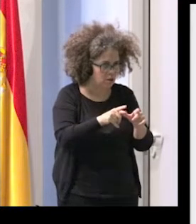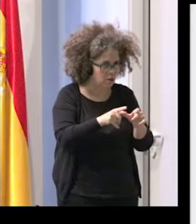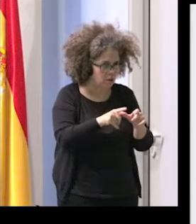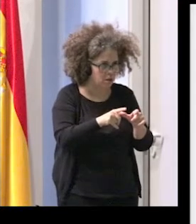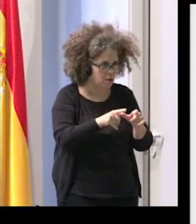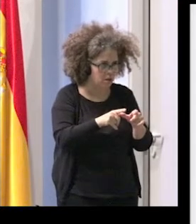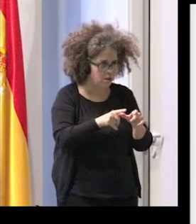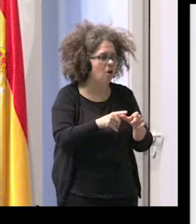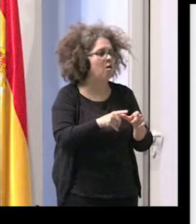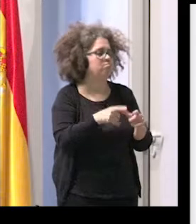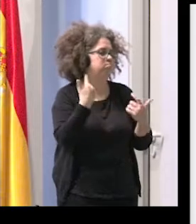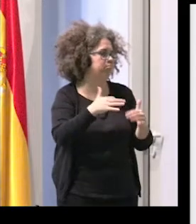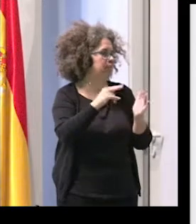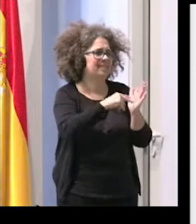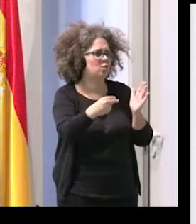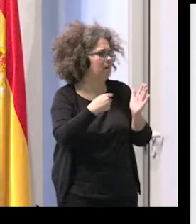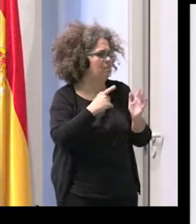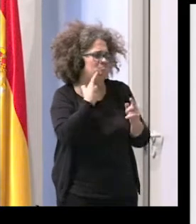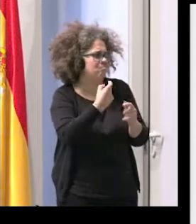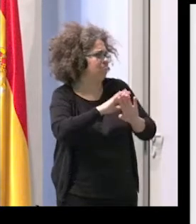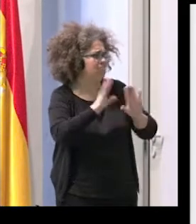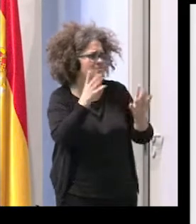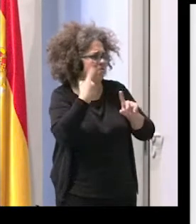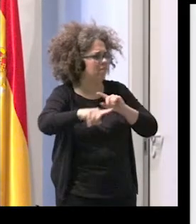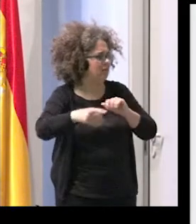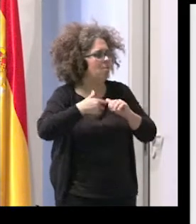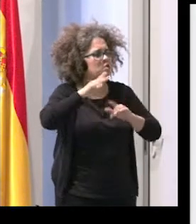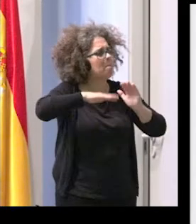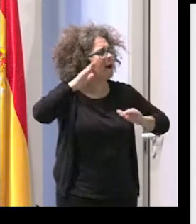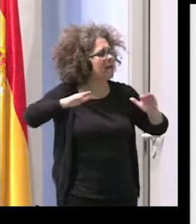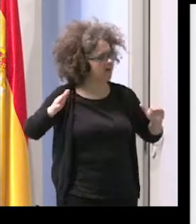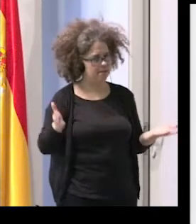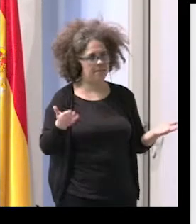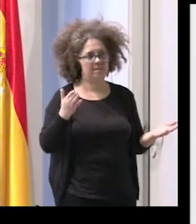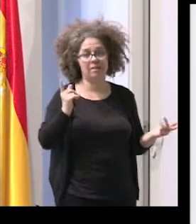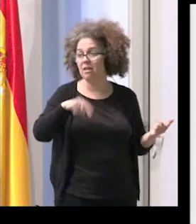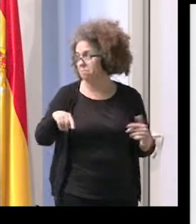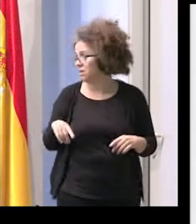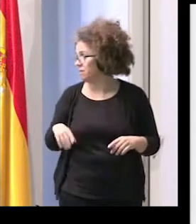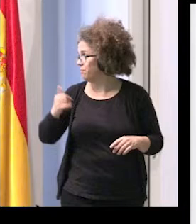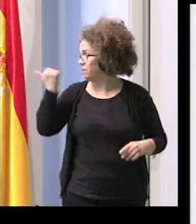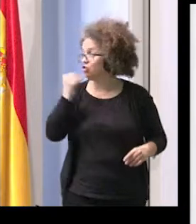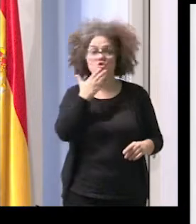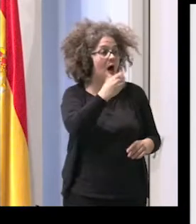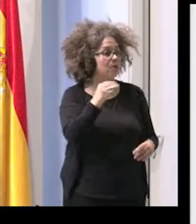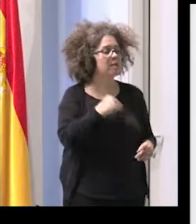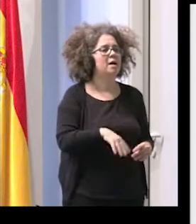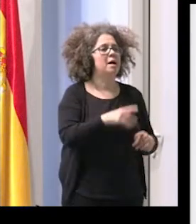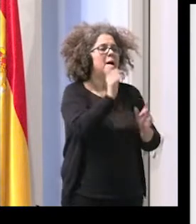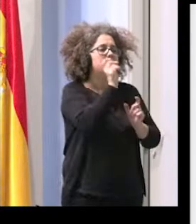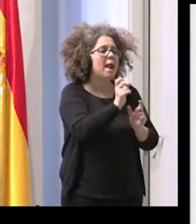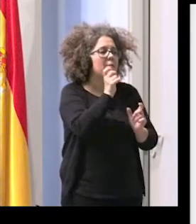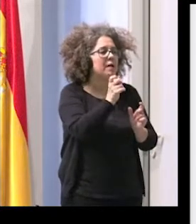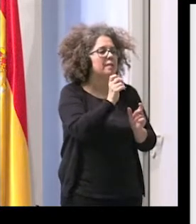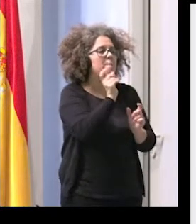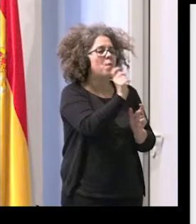but these are adolescents using one device, repeating back monosyllabic words. It's a PBK test.